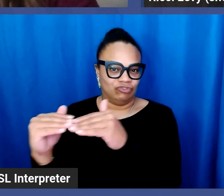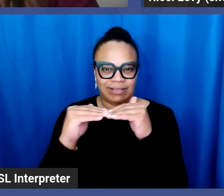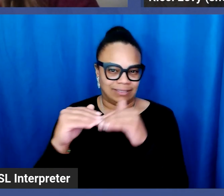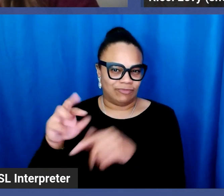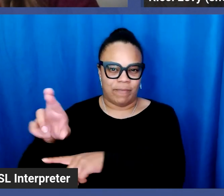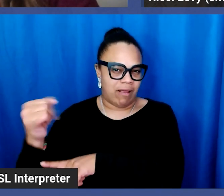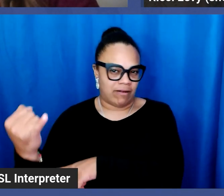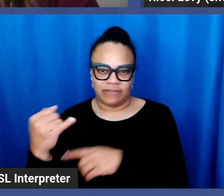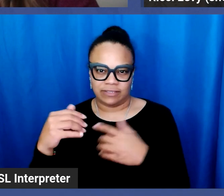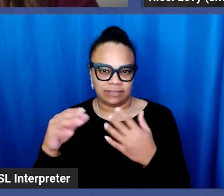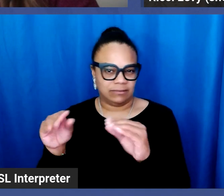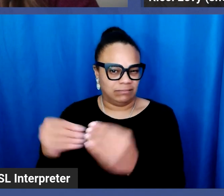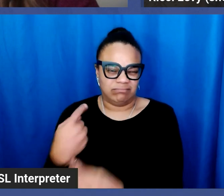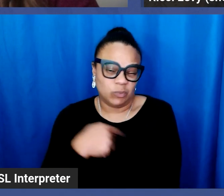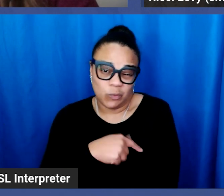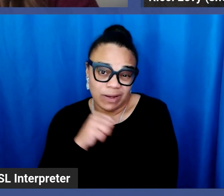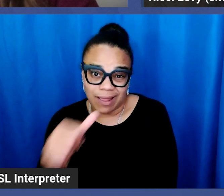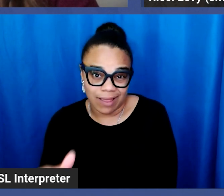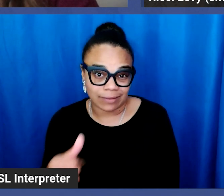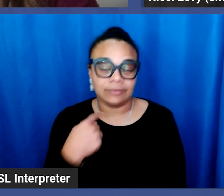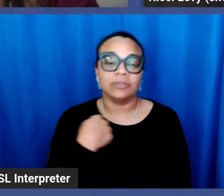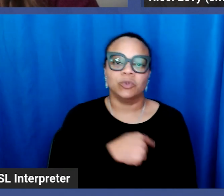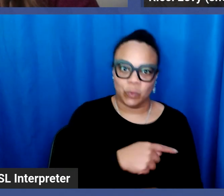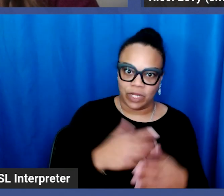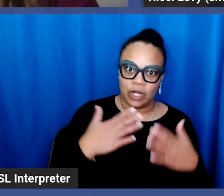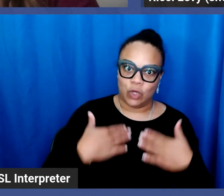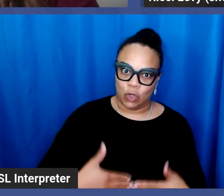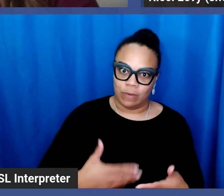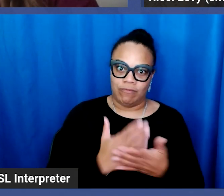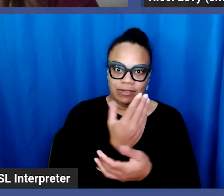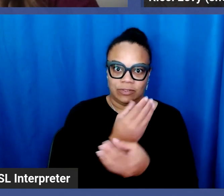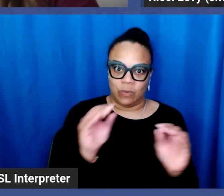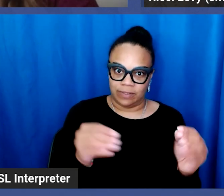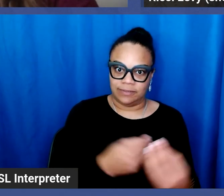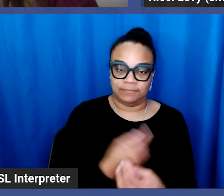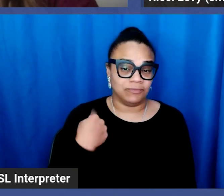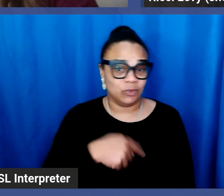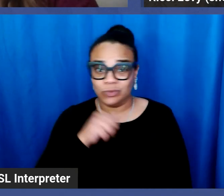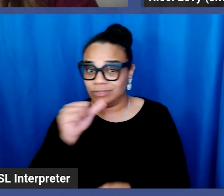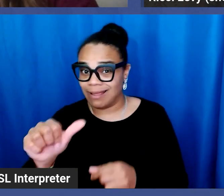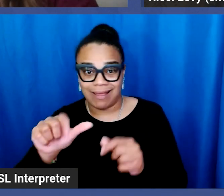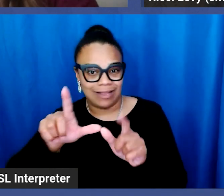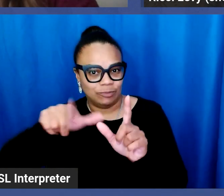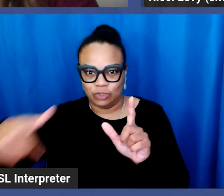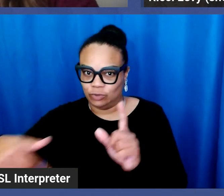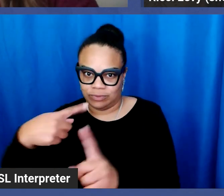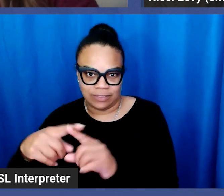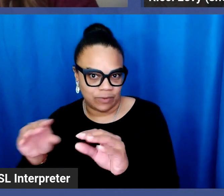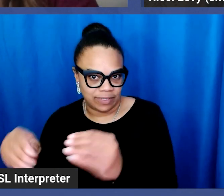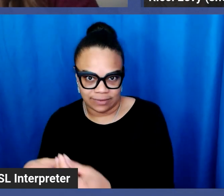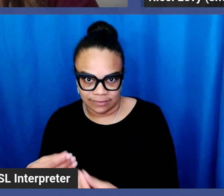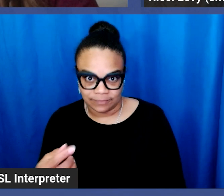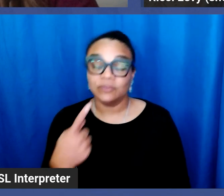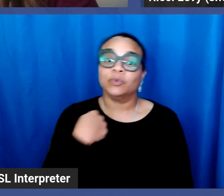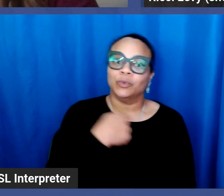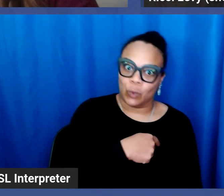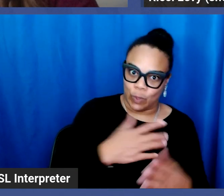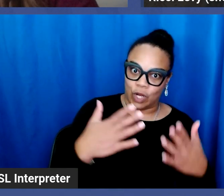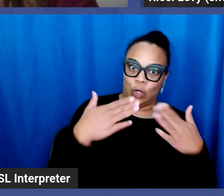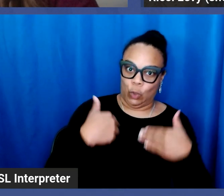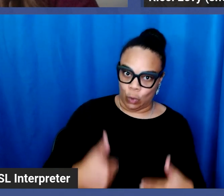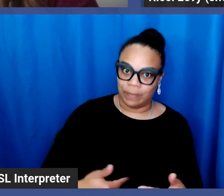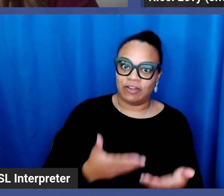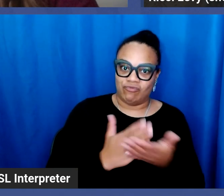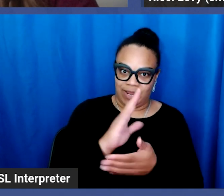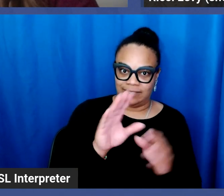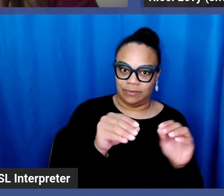organization. We're not an LGBTQ plus organization. We're a human rights organization. Mhm. It's the fact that